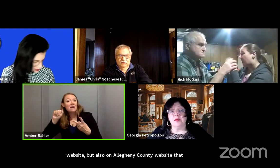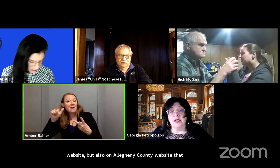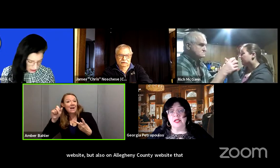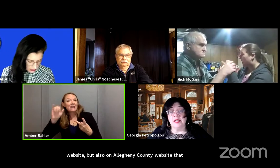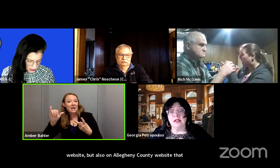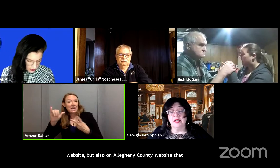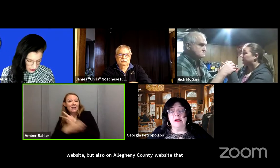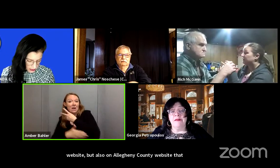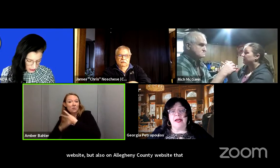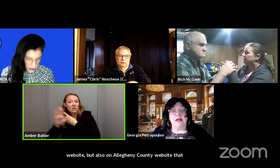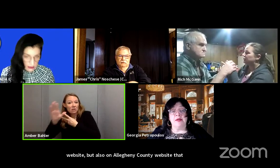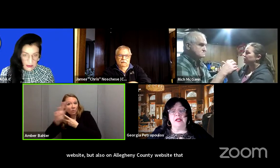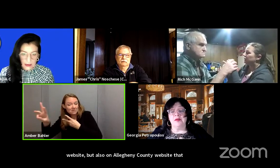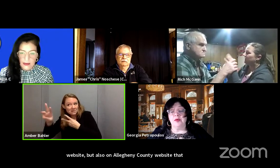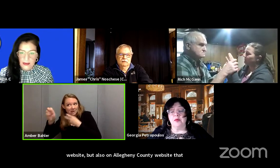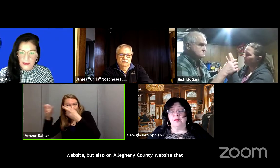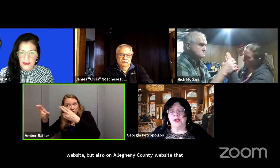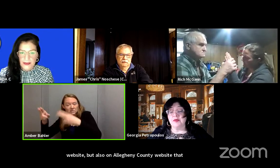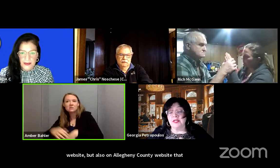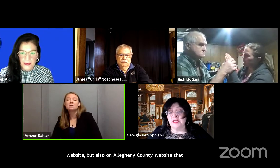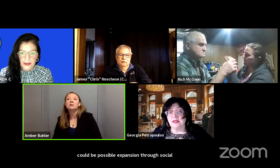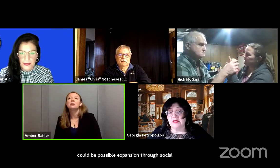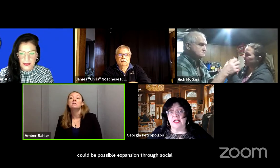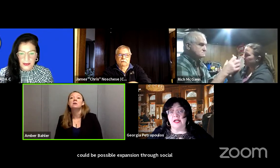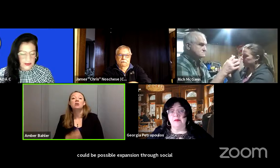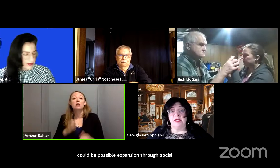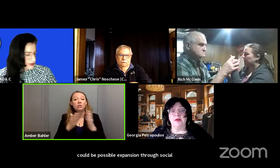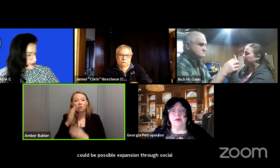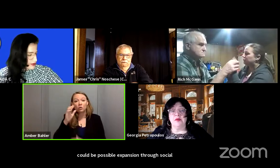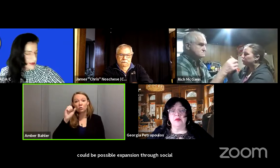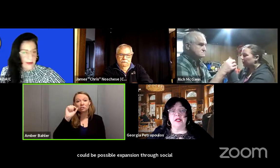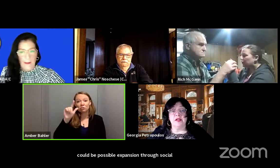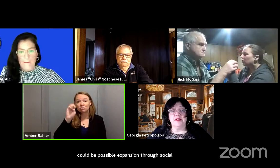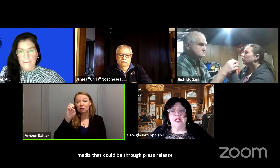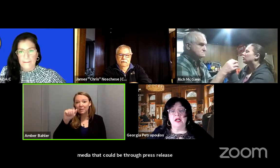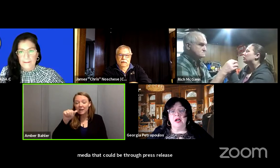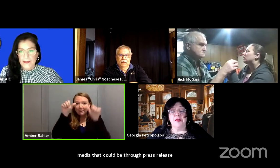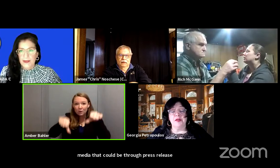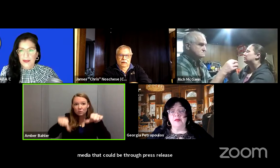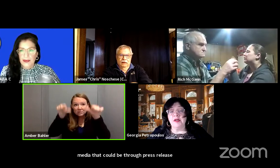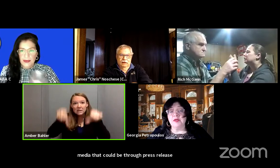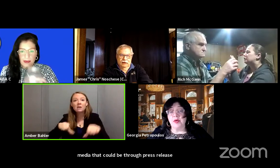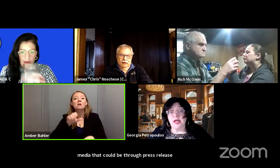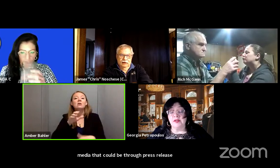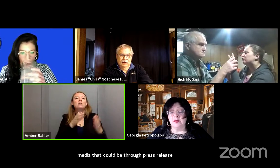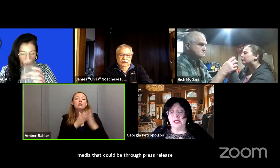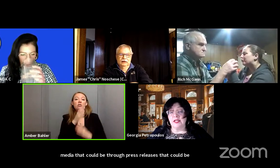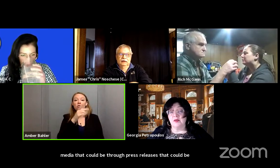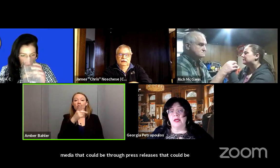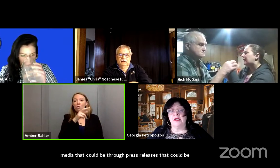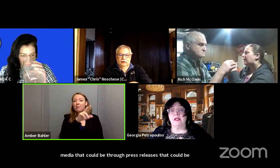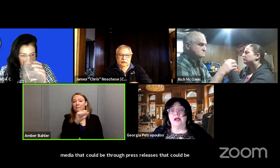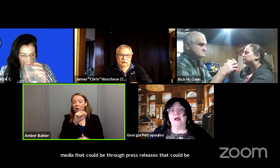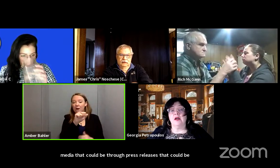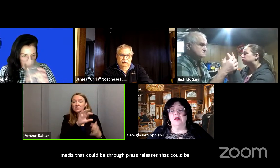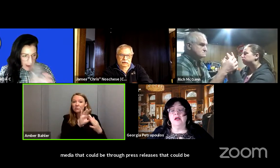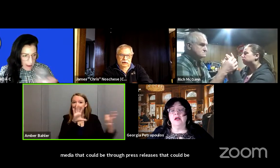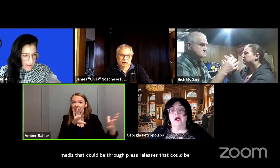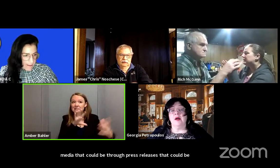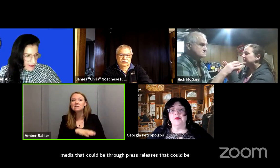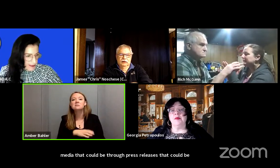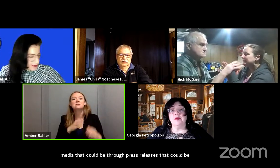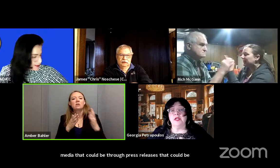expansion through social media. That could be through press releases. That could be through newsletters. There's various ways that we can expand